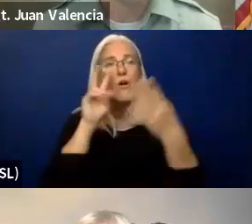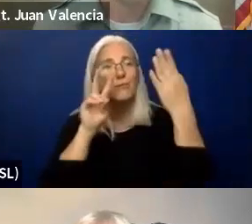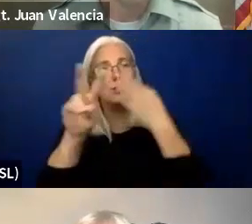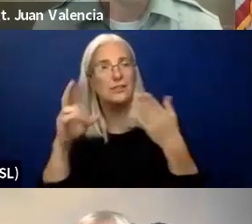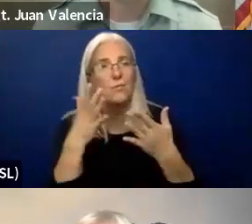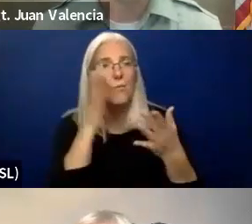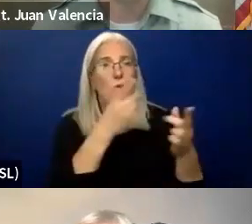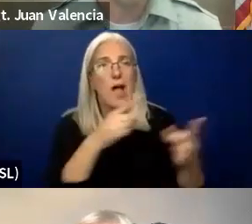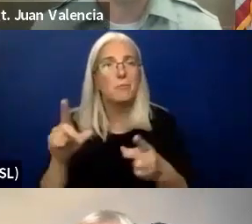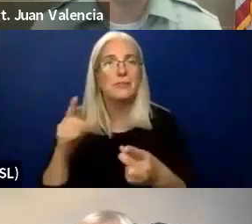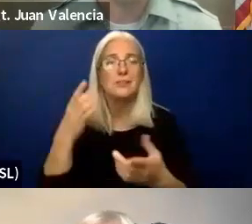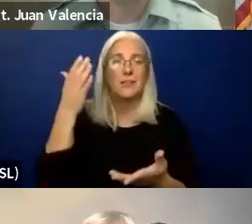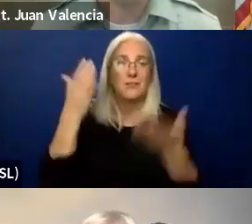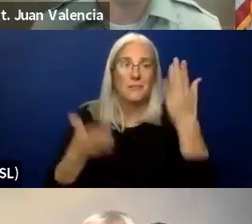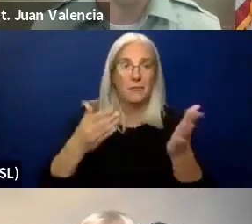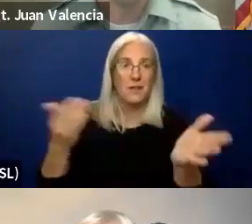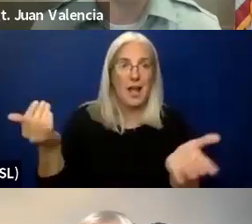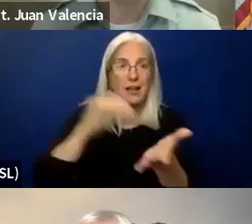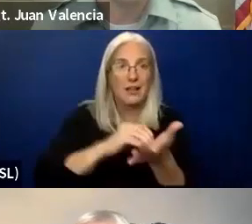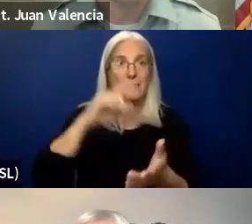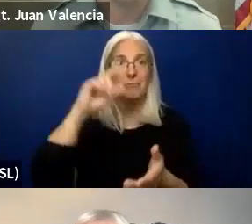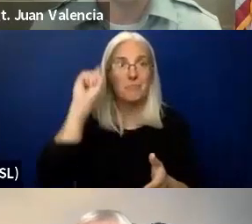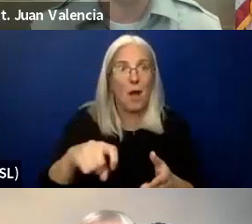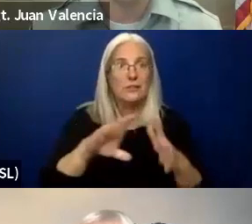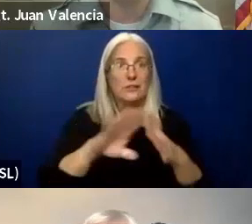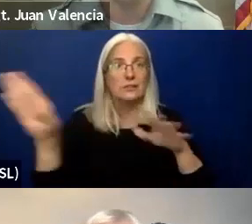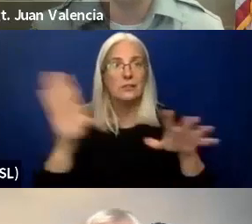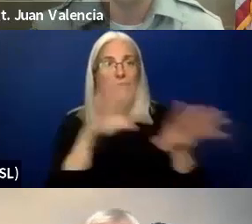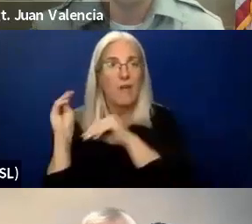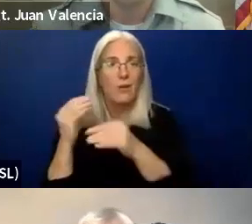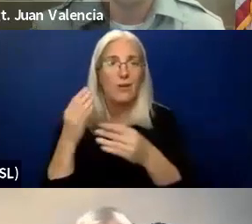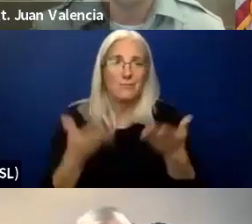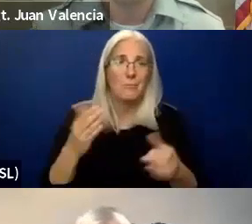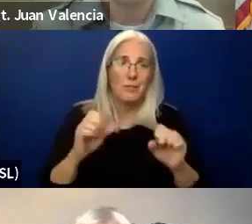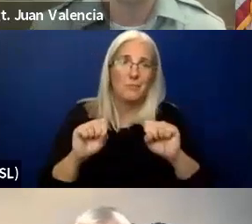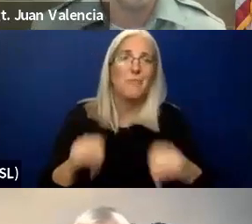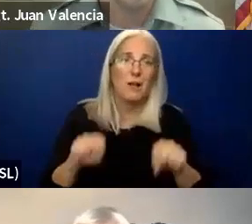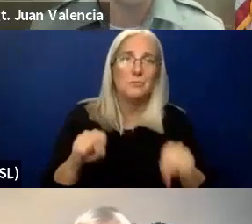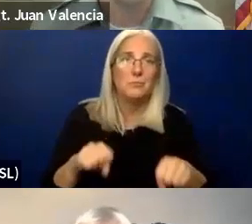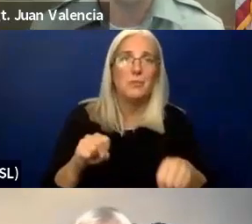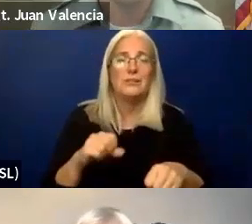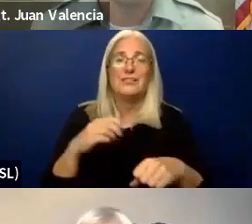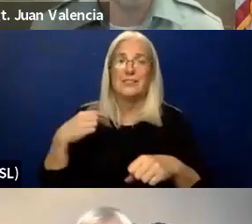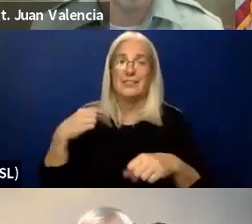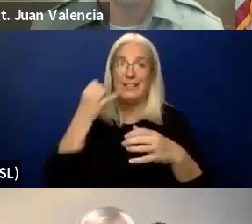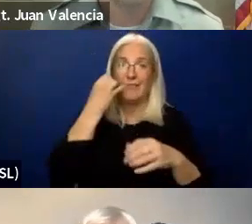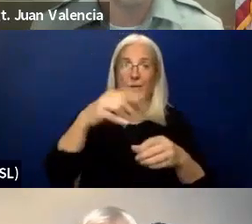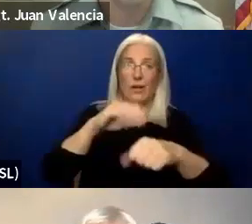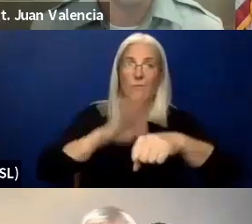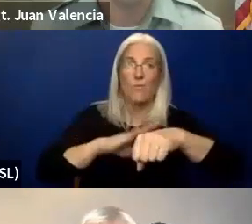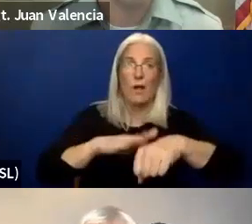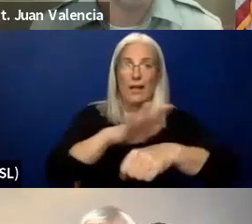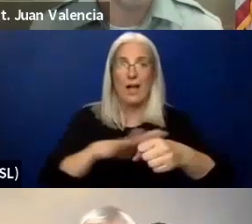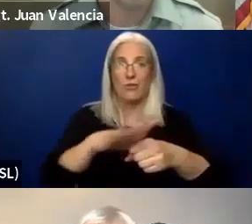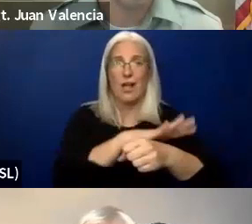evacuations. I just want to remind people that if you are under that warning area, that you still have your bags